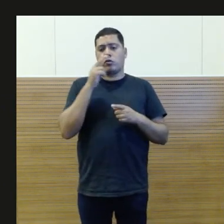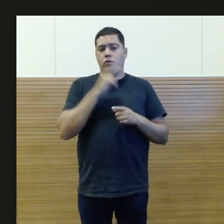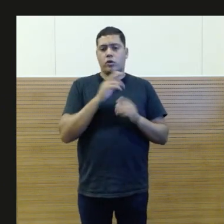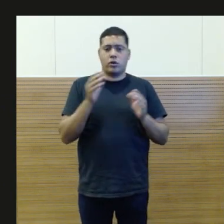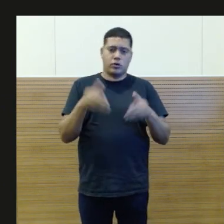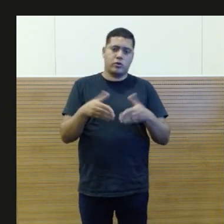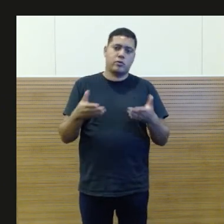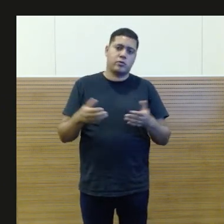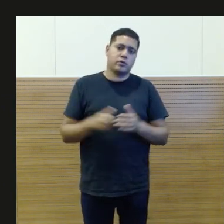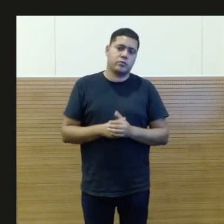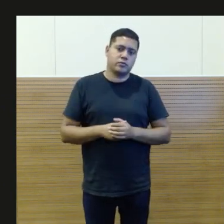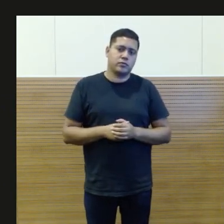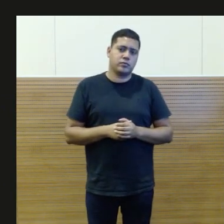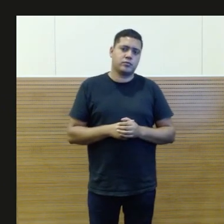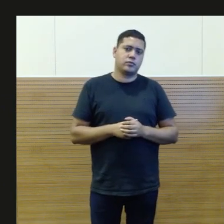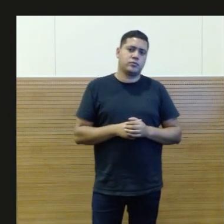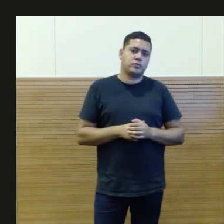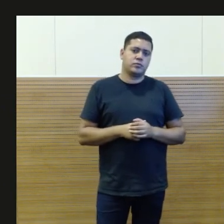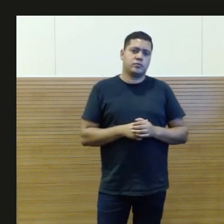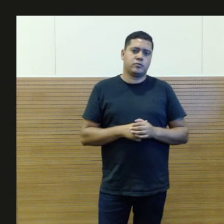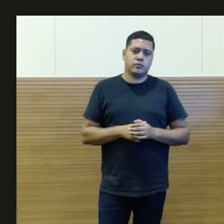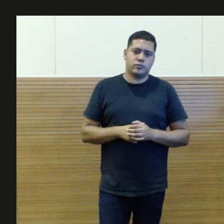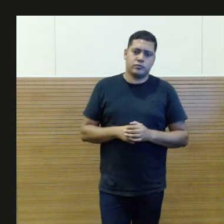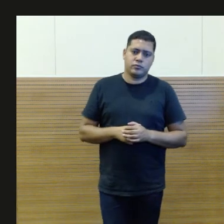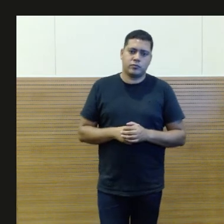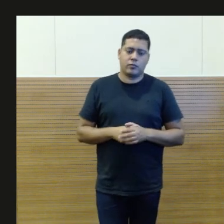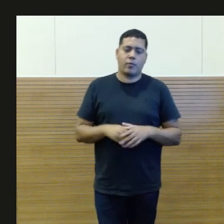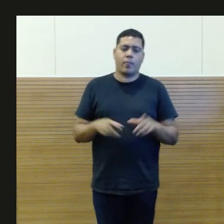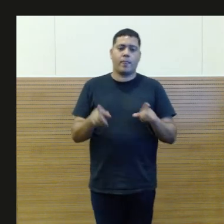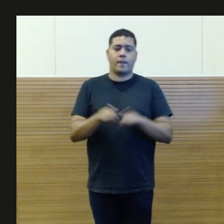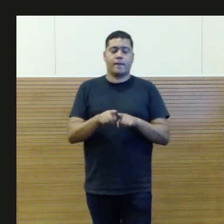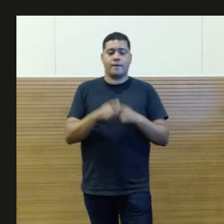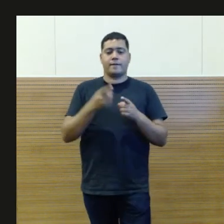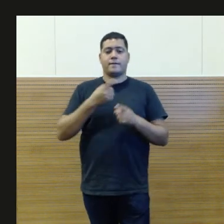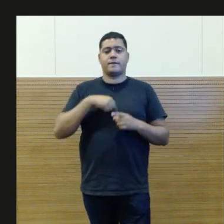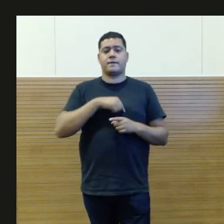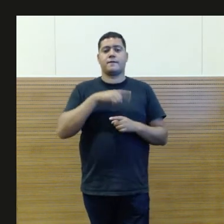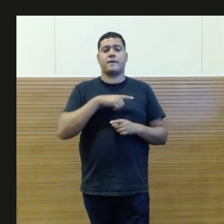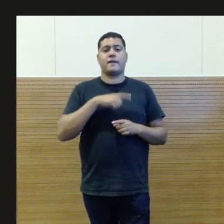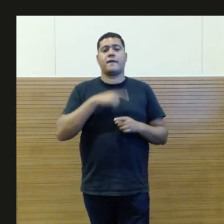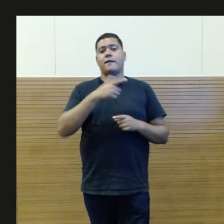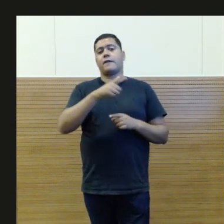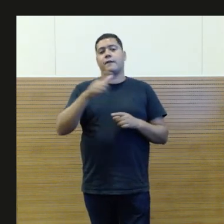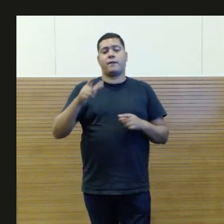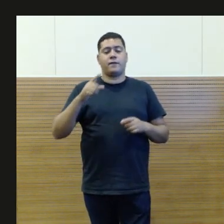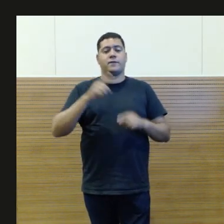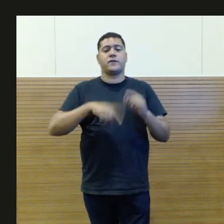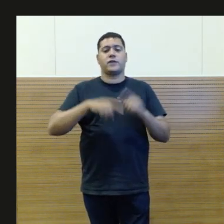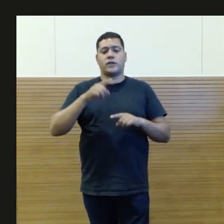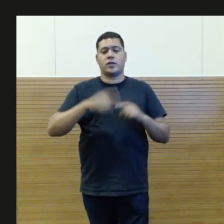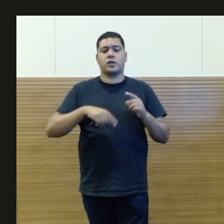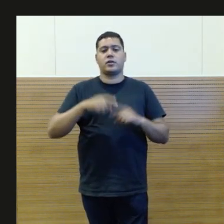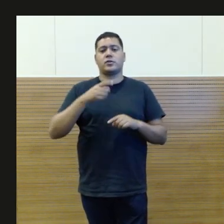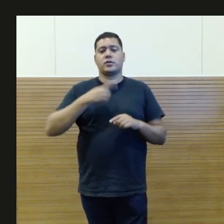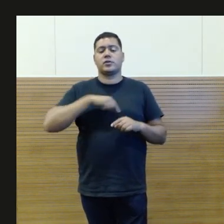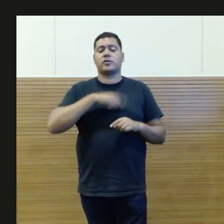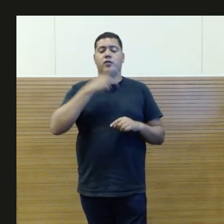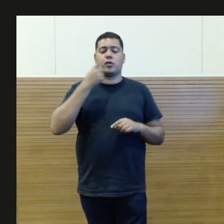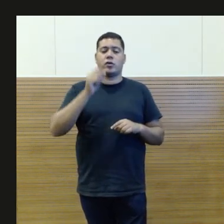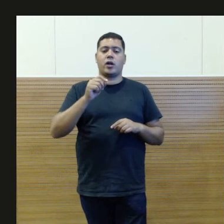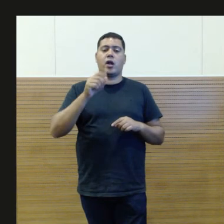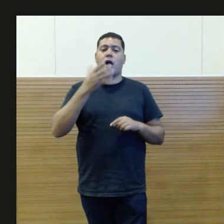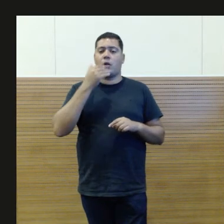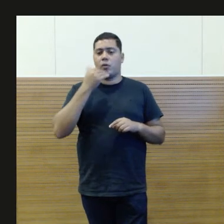Well, and just to close, as I have mentioned, one of the biggest challenges that we have, it continues being to intensify